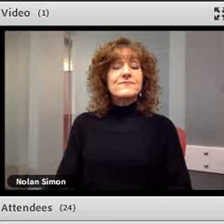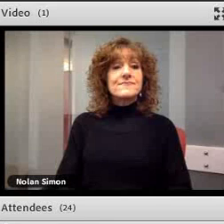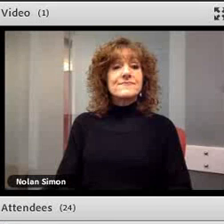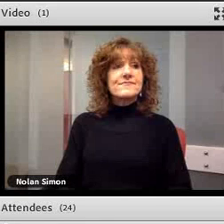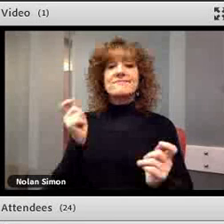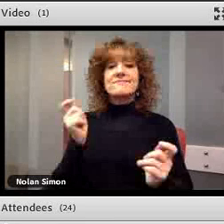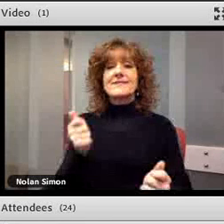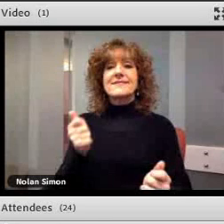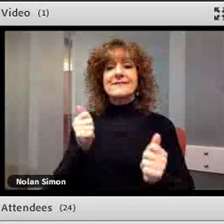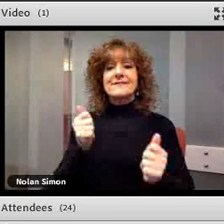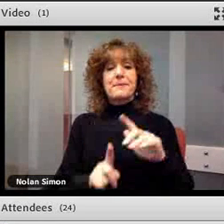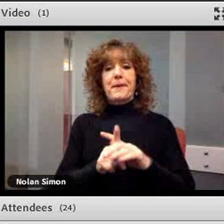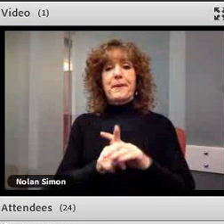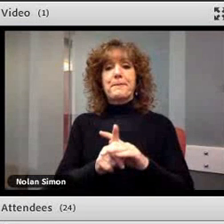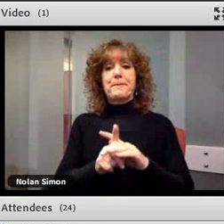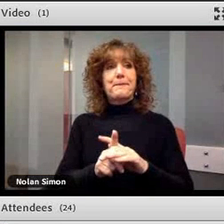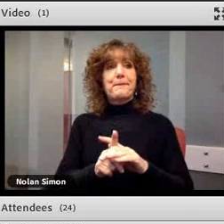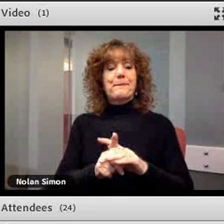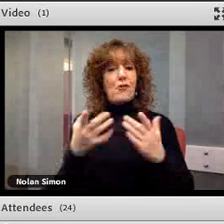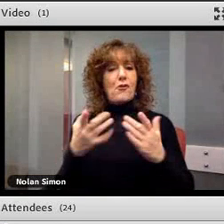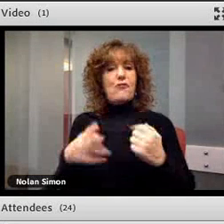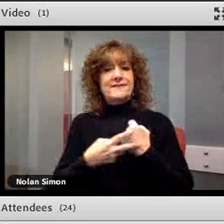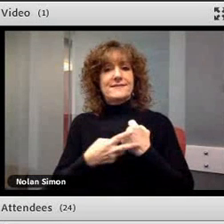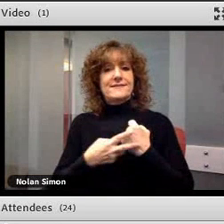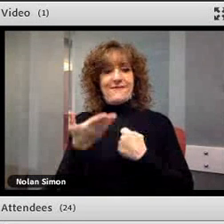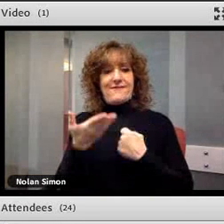just instantaneous, something already had saved.